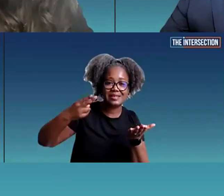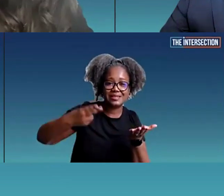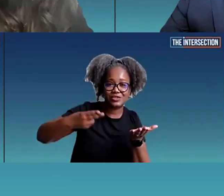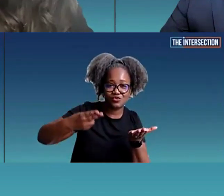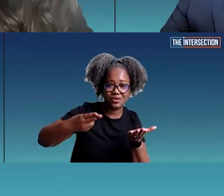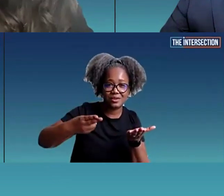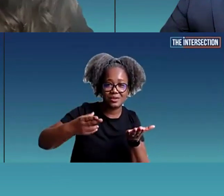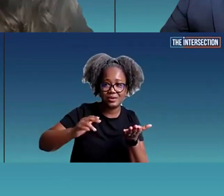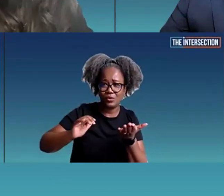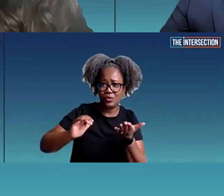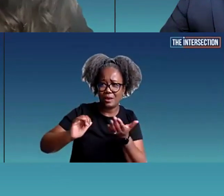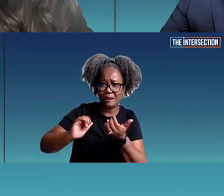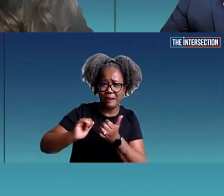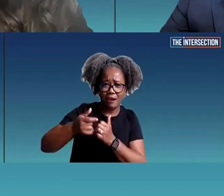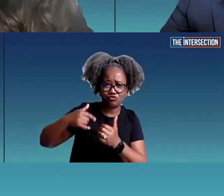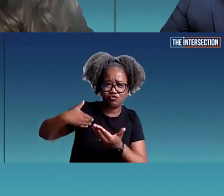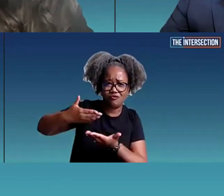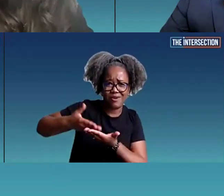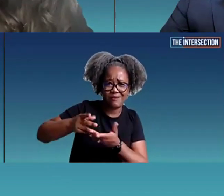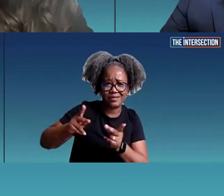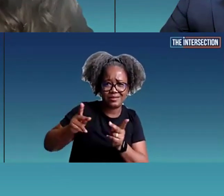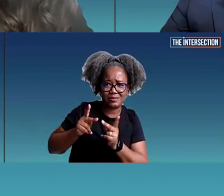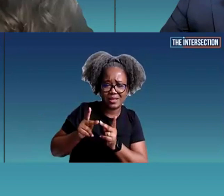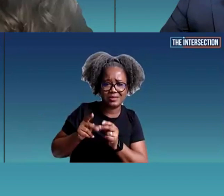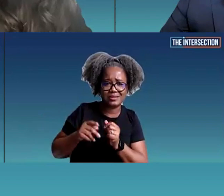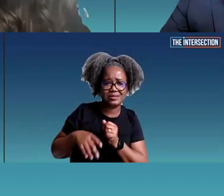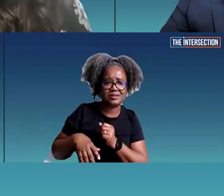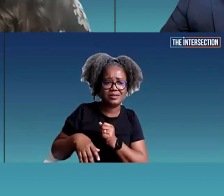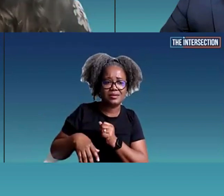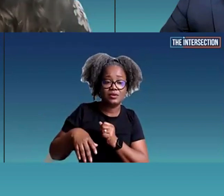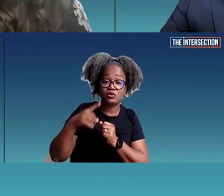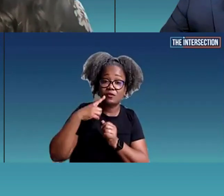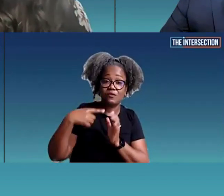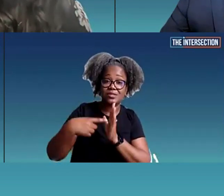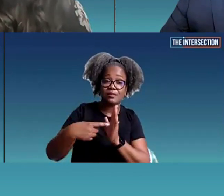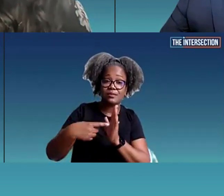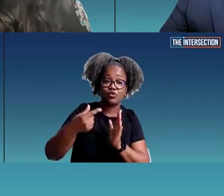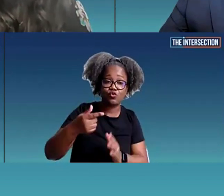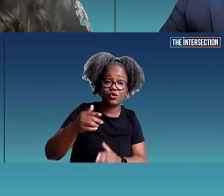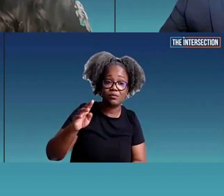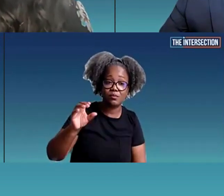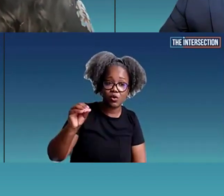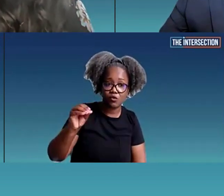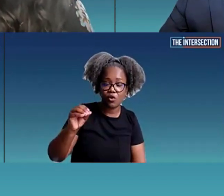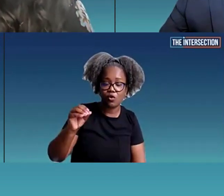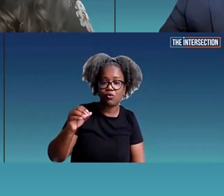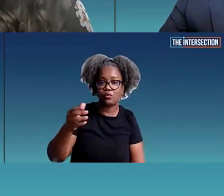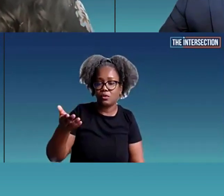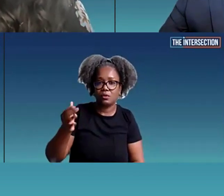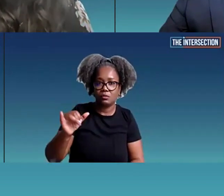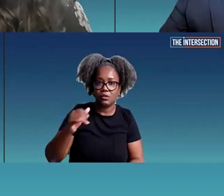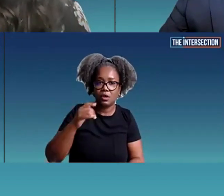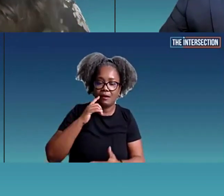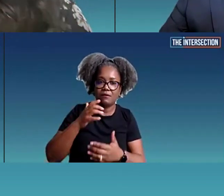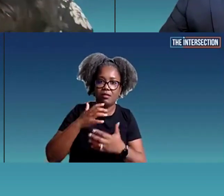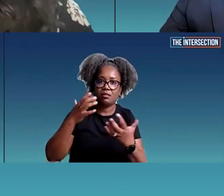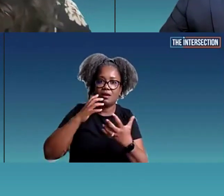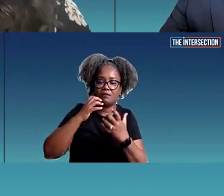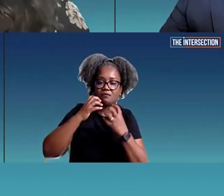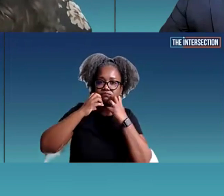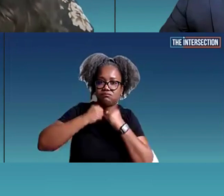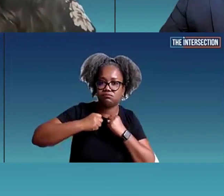of history, from the first Black physician that sued to be able to see patients in the hospital, to